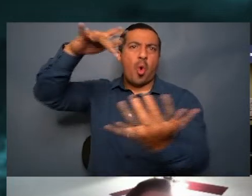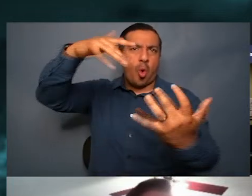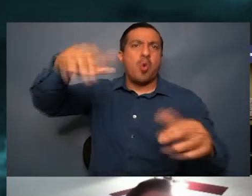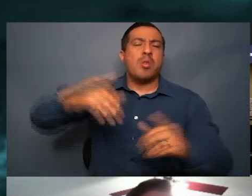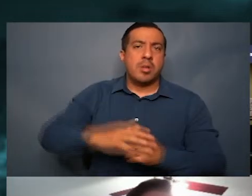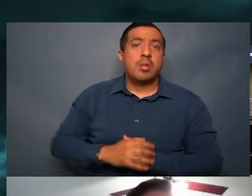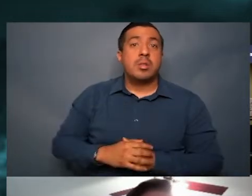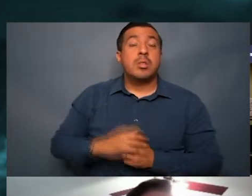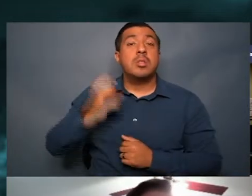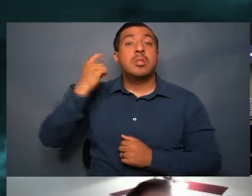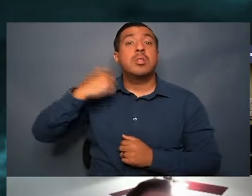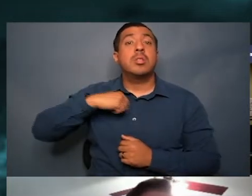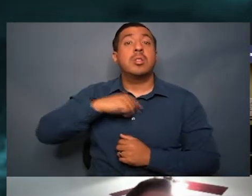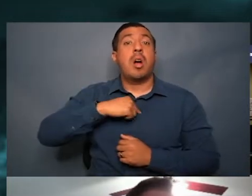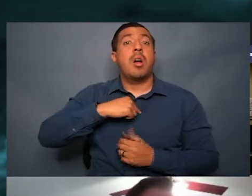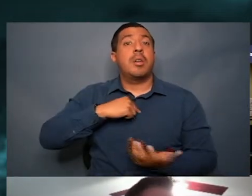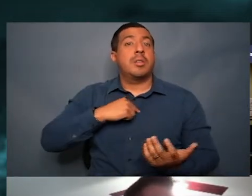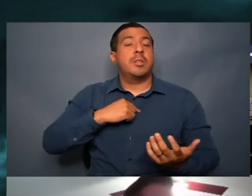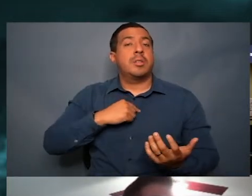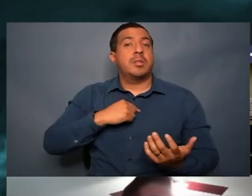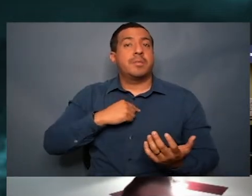likely are spin ups.